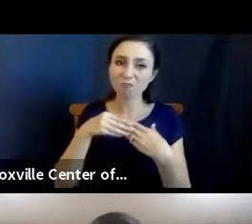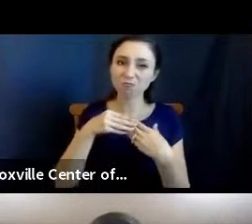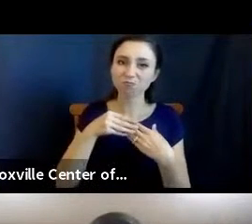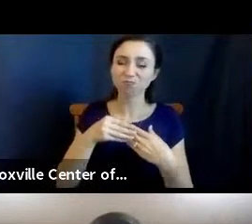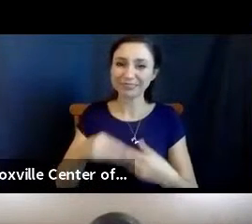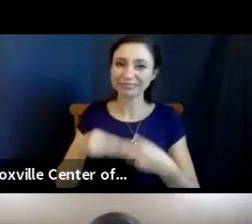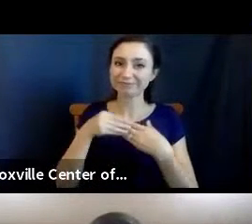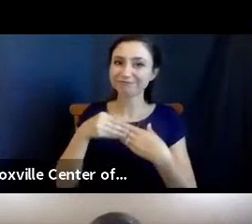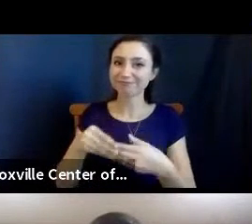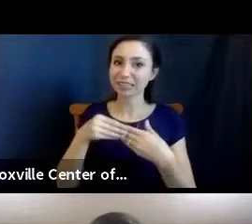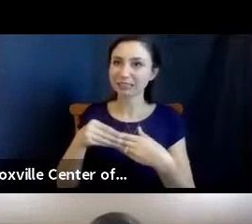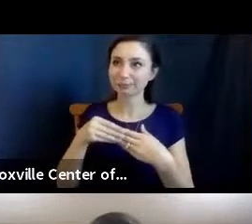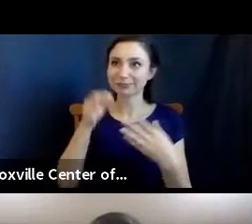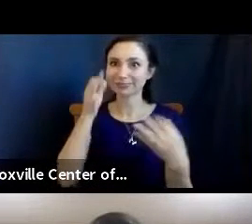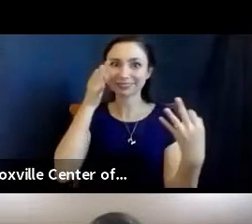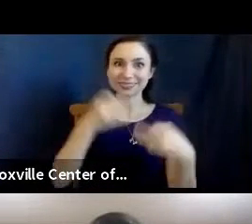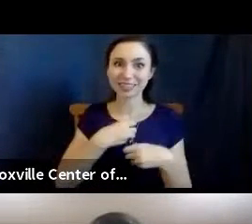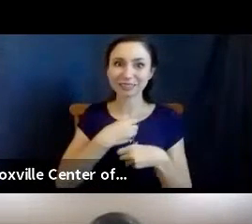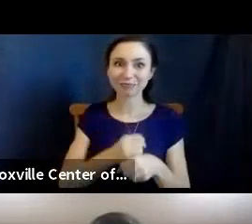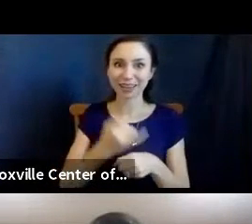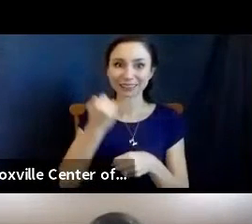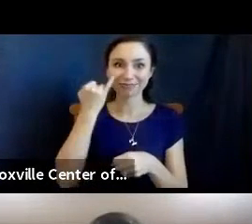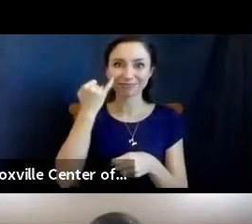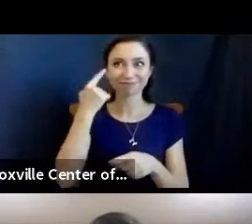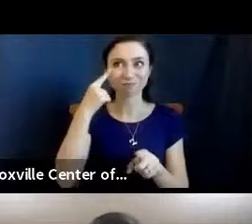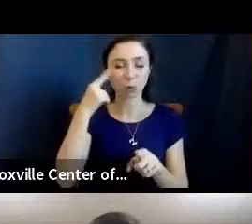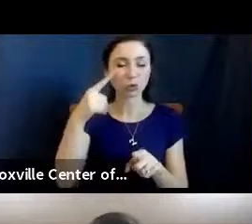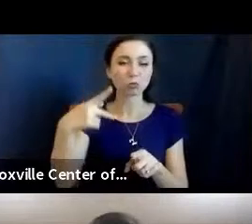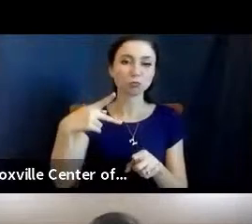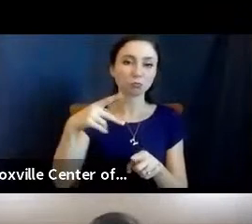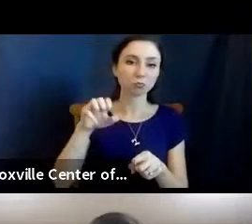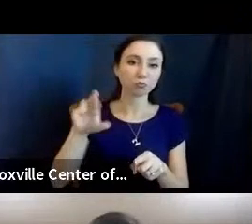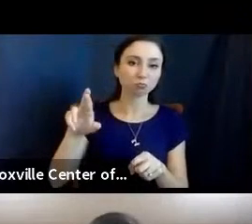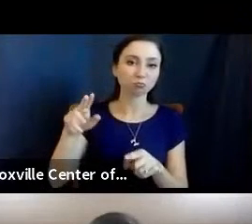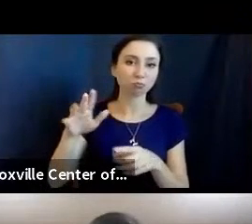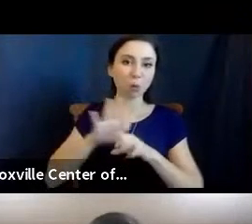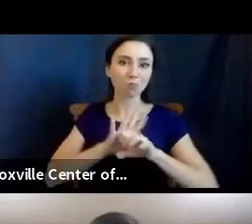inhibitions when due to peer pressure or certain activities.